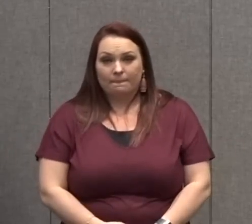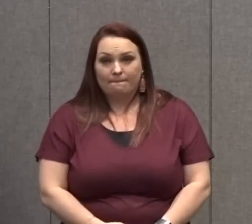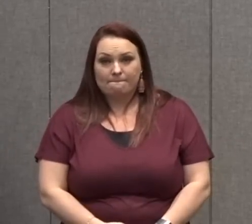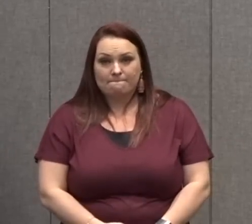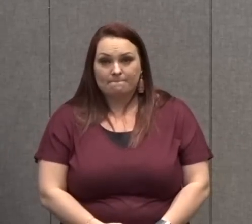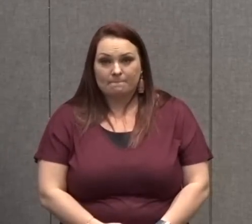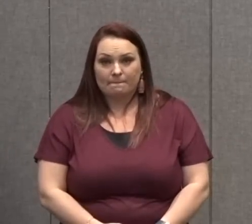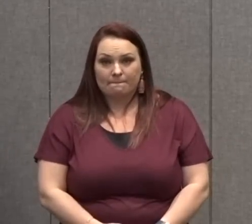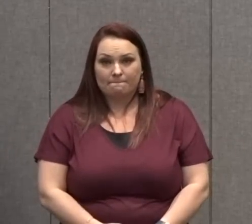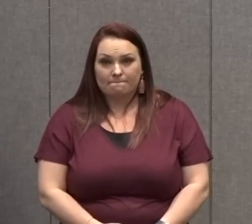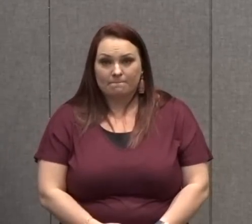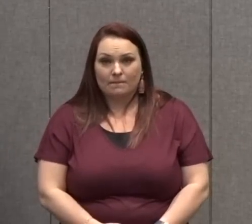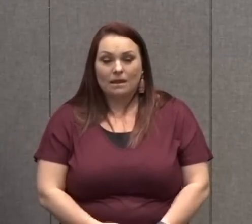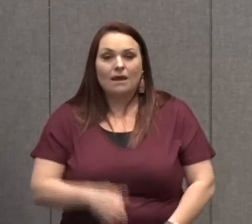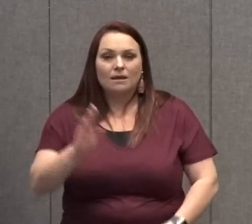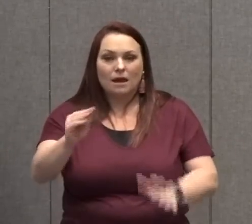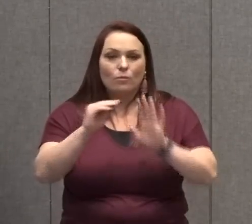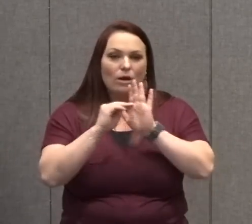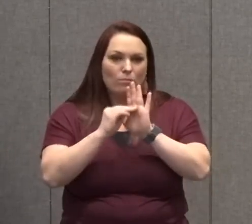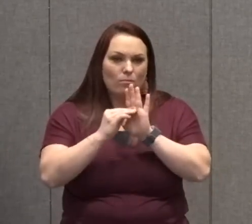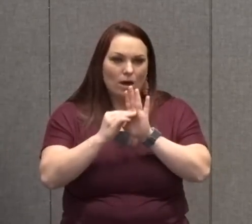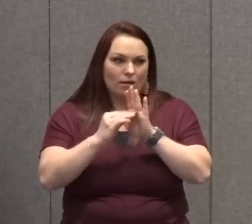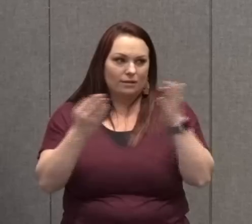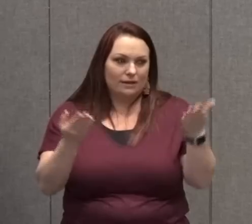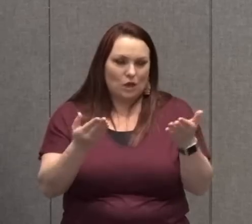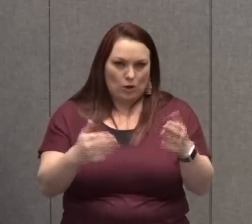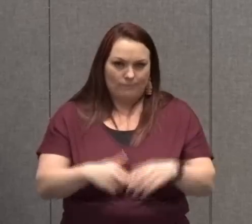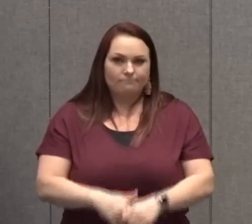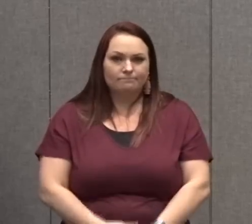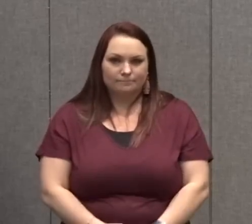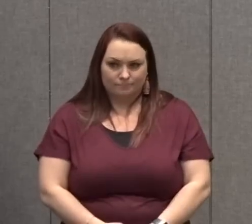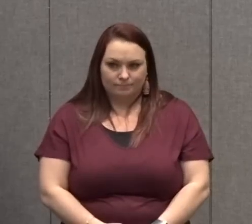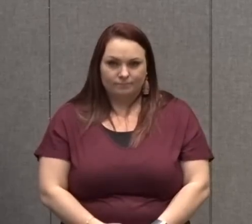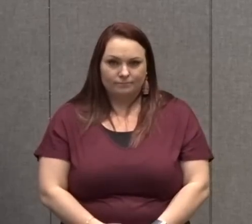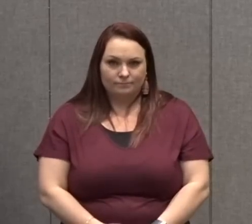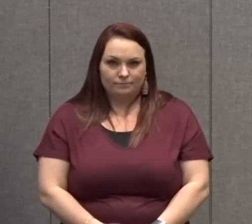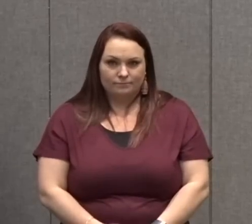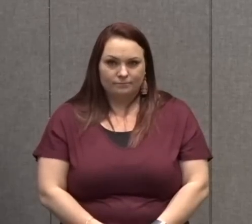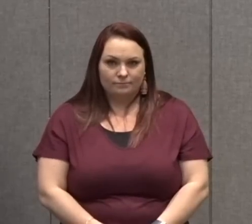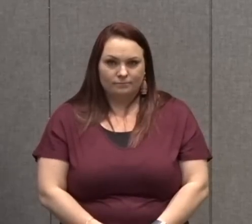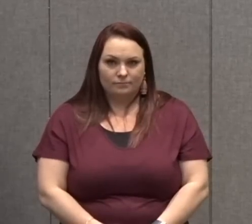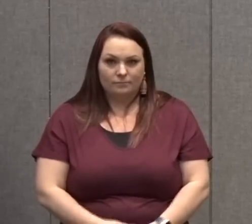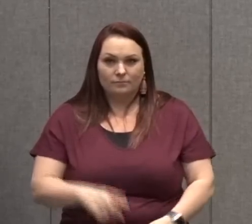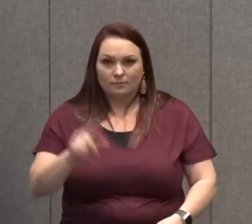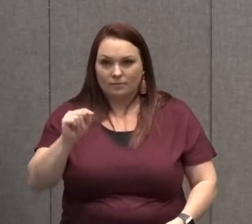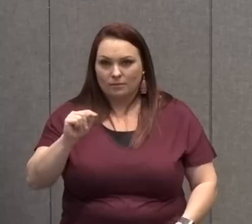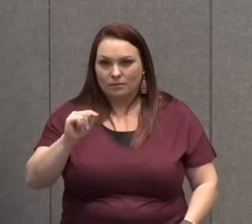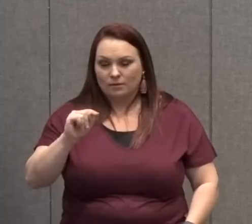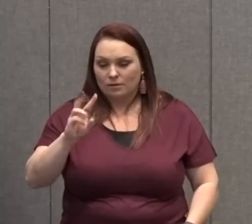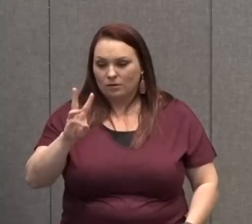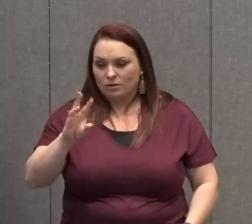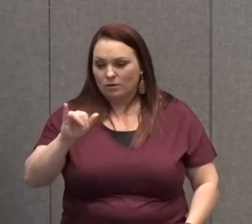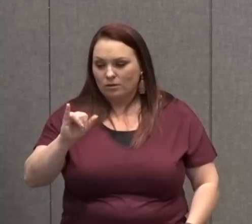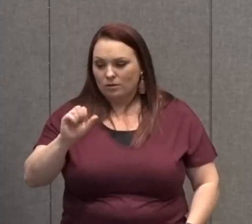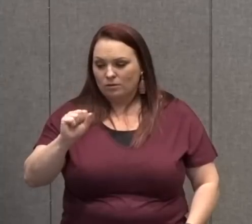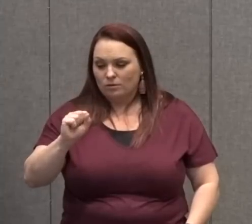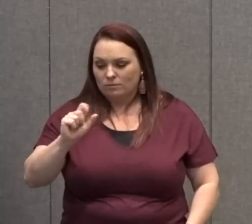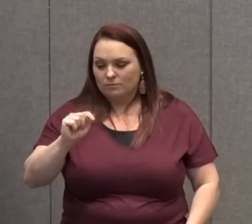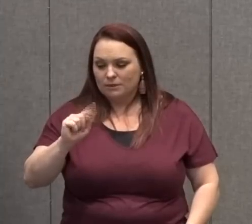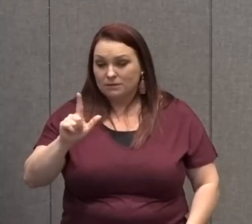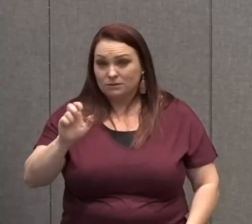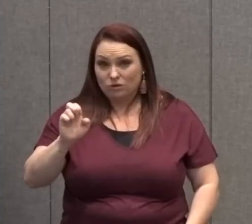and I'm gonna model it up here so this is called twistle and